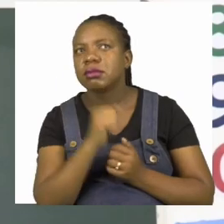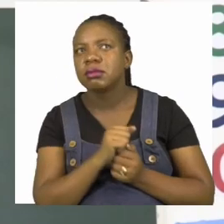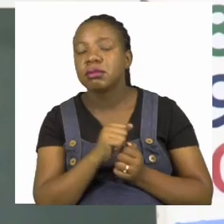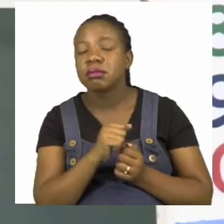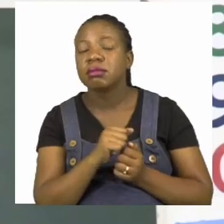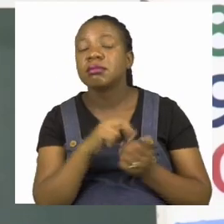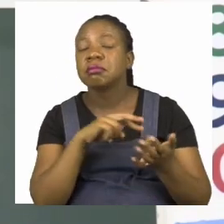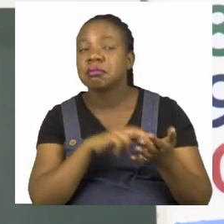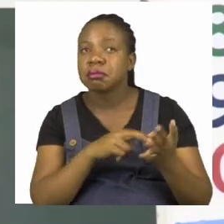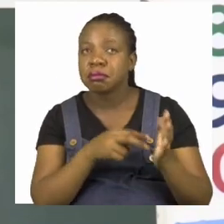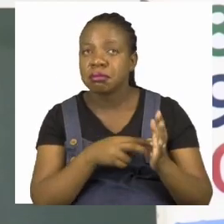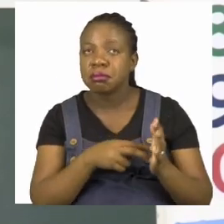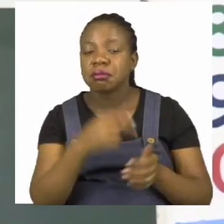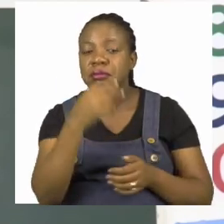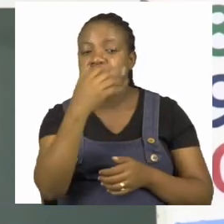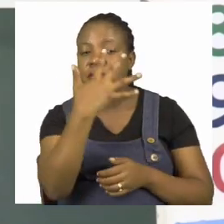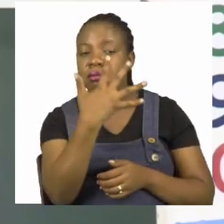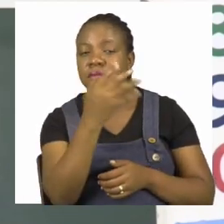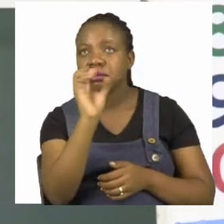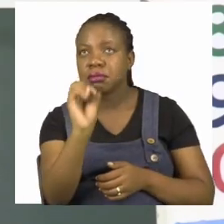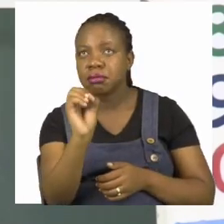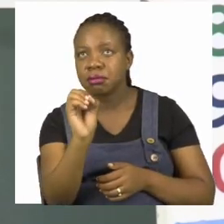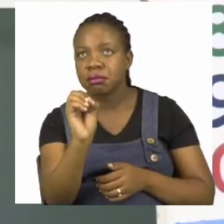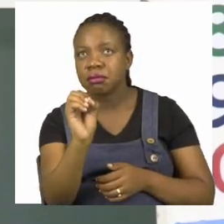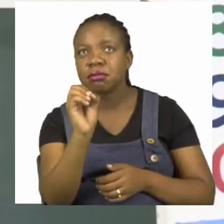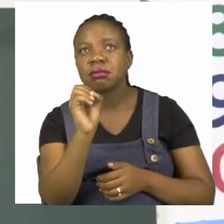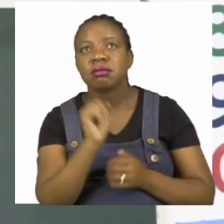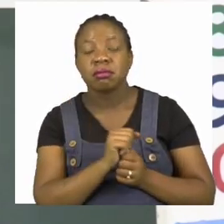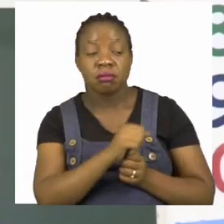So that means this is 50.